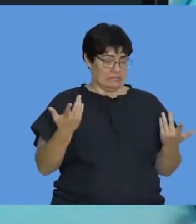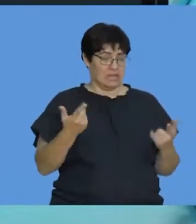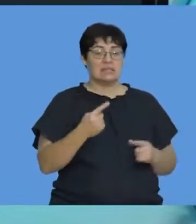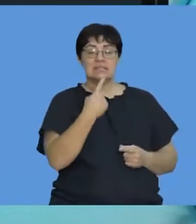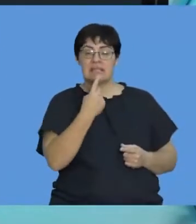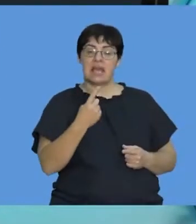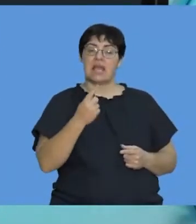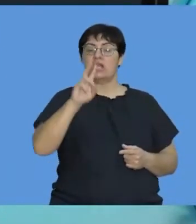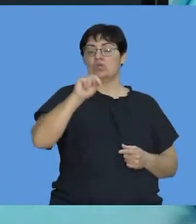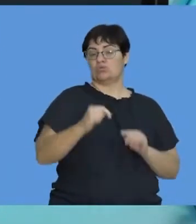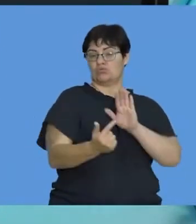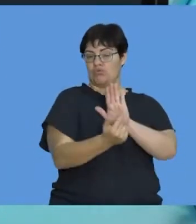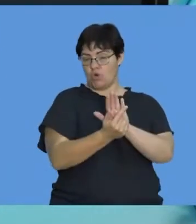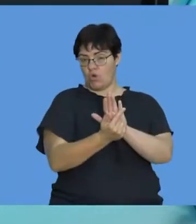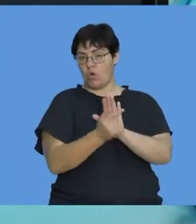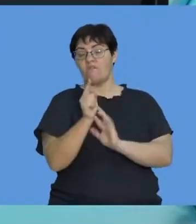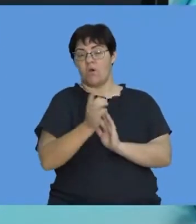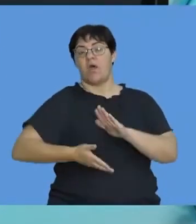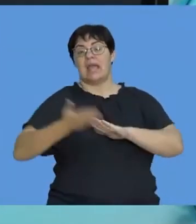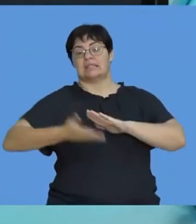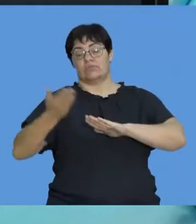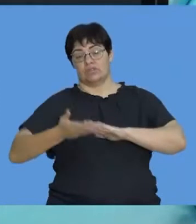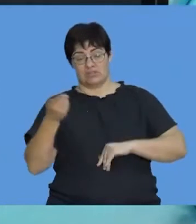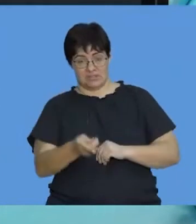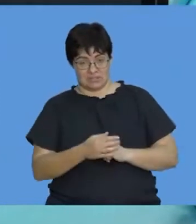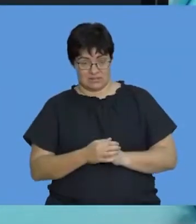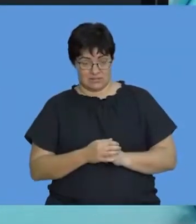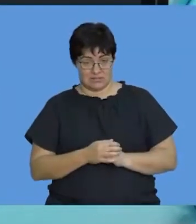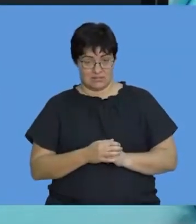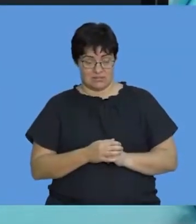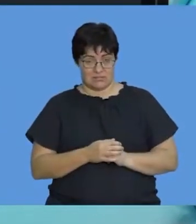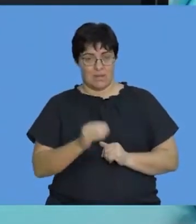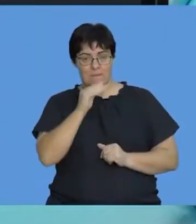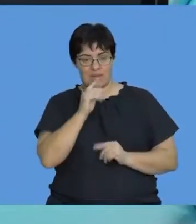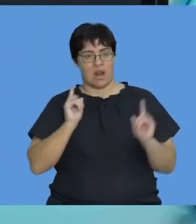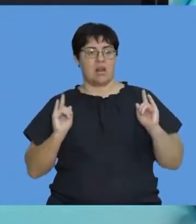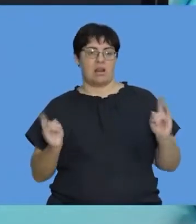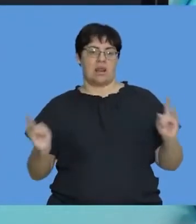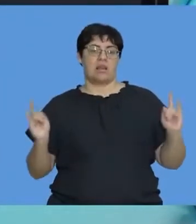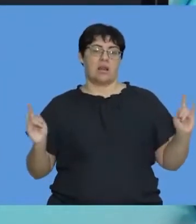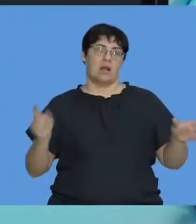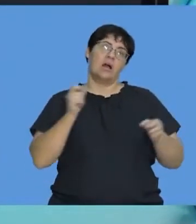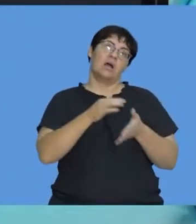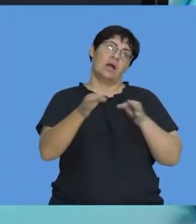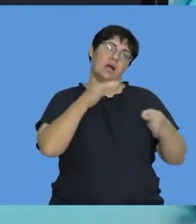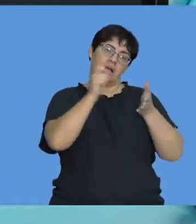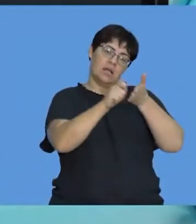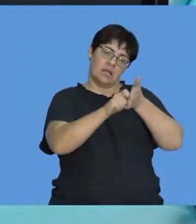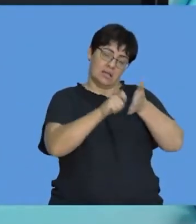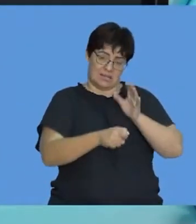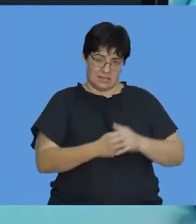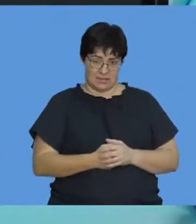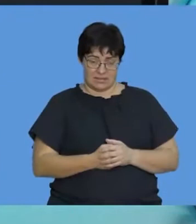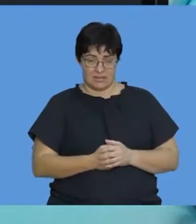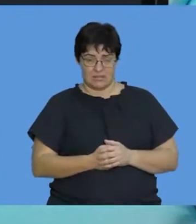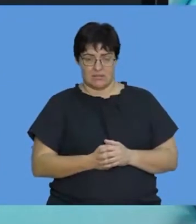often, say, state Newton's law in terms of acceleration. Then it's the long one. Okay,